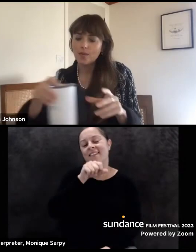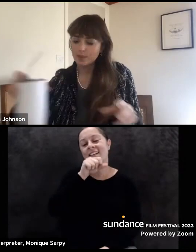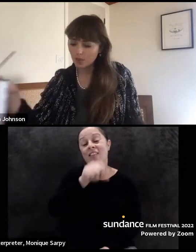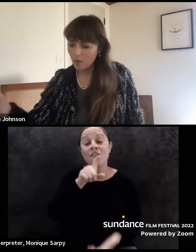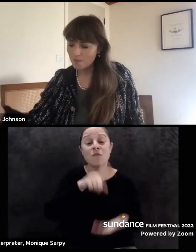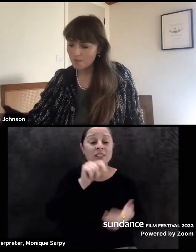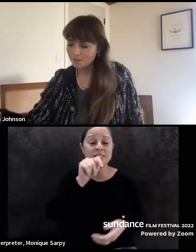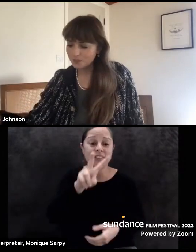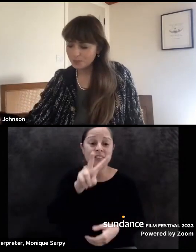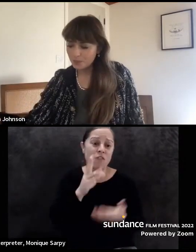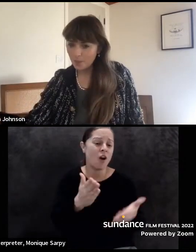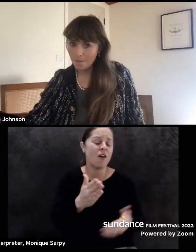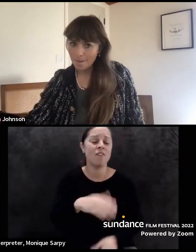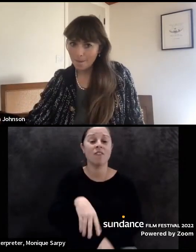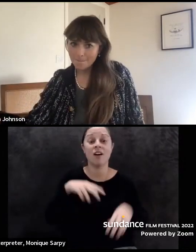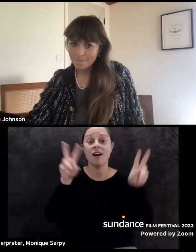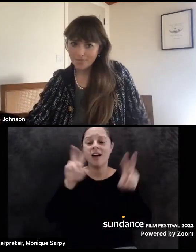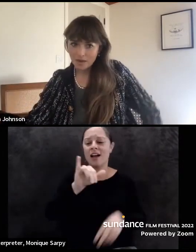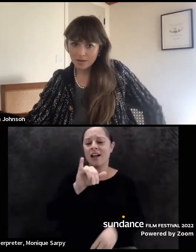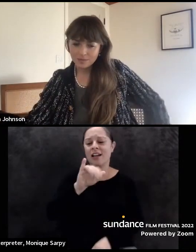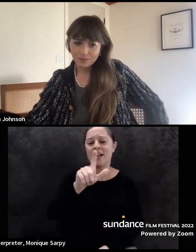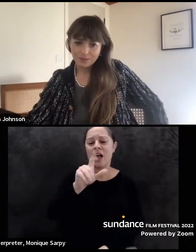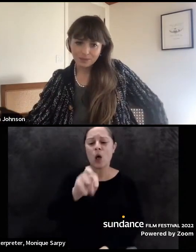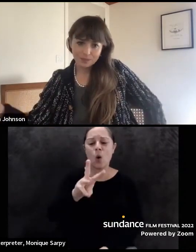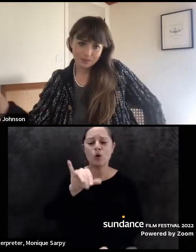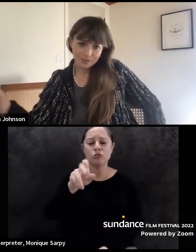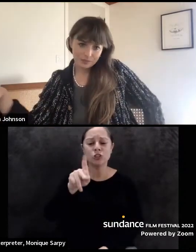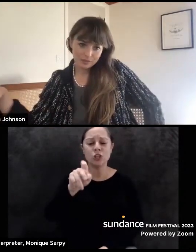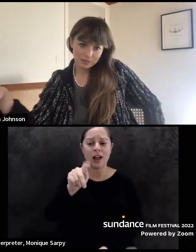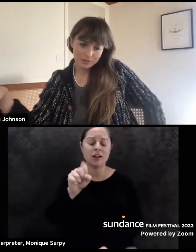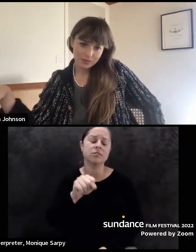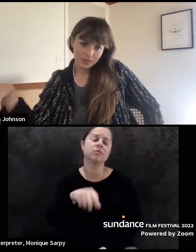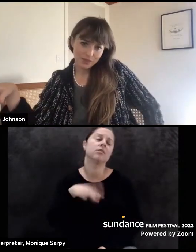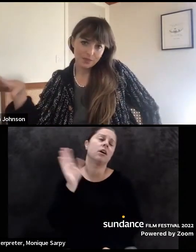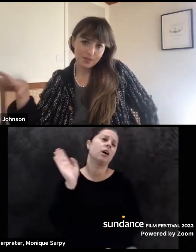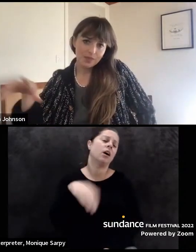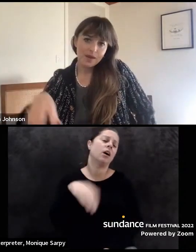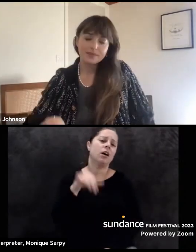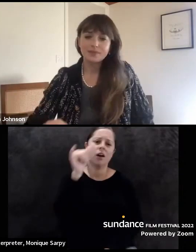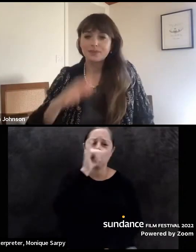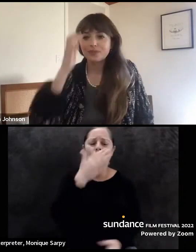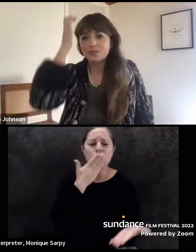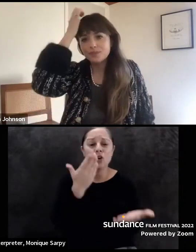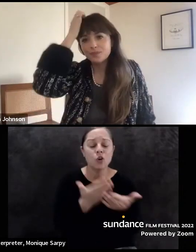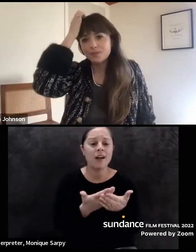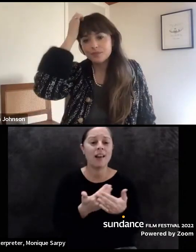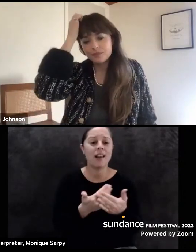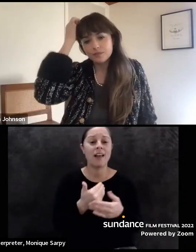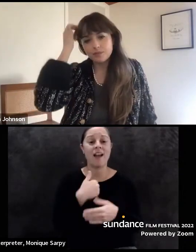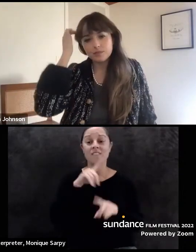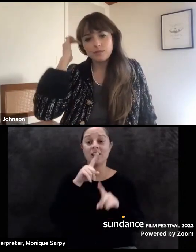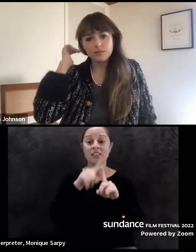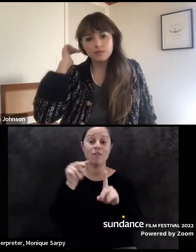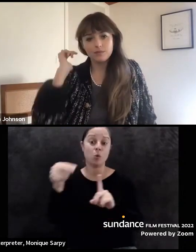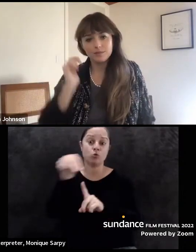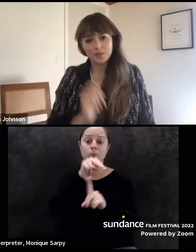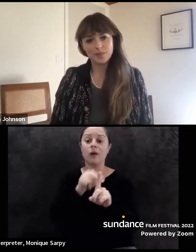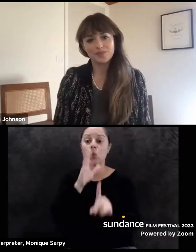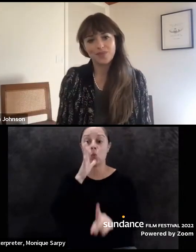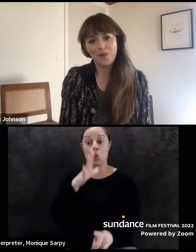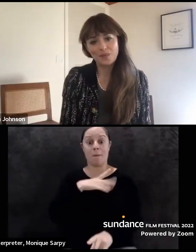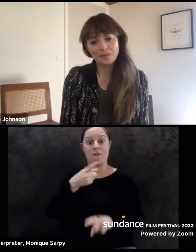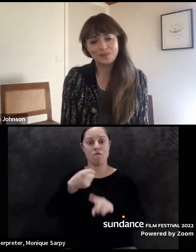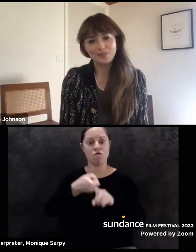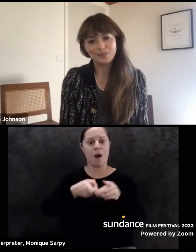Yellow Jackets, so good. Different perspectives of these women from this soccer team that